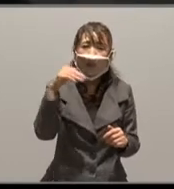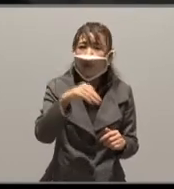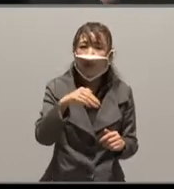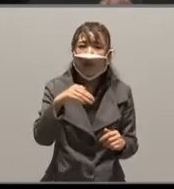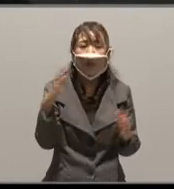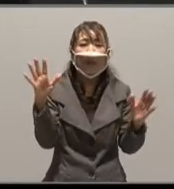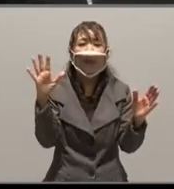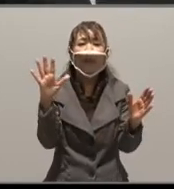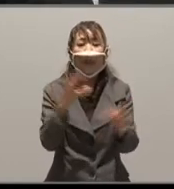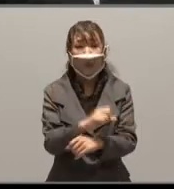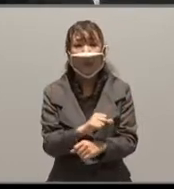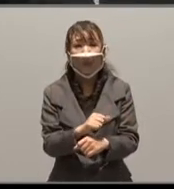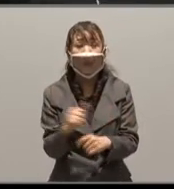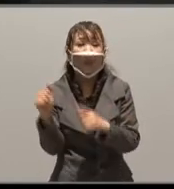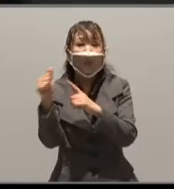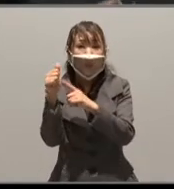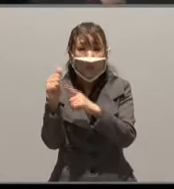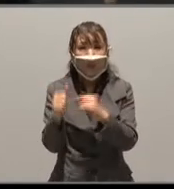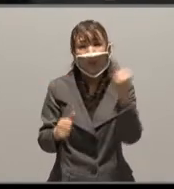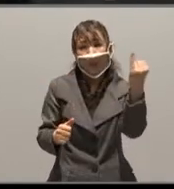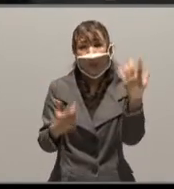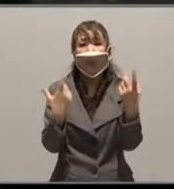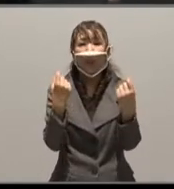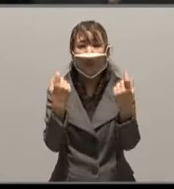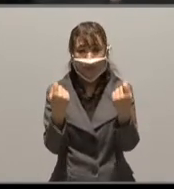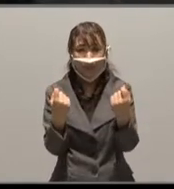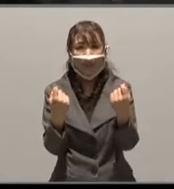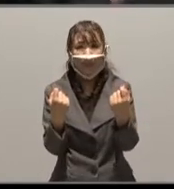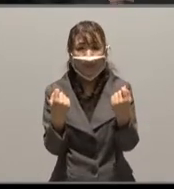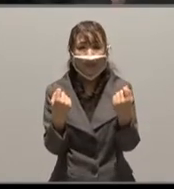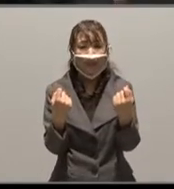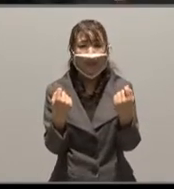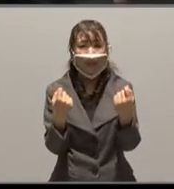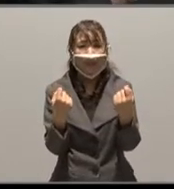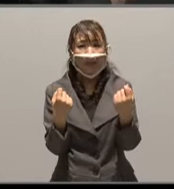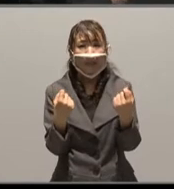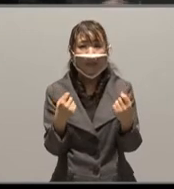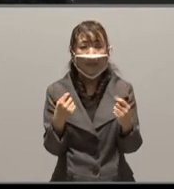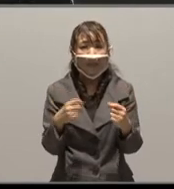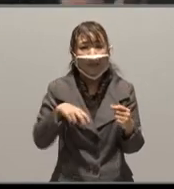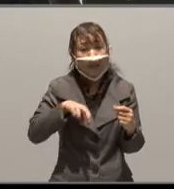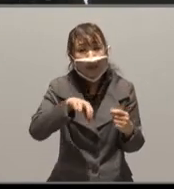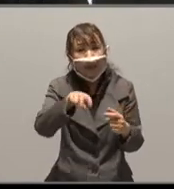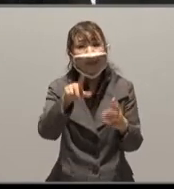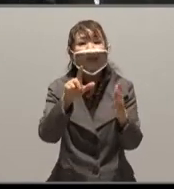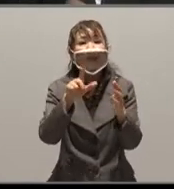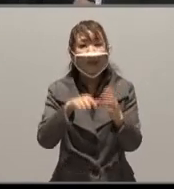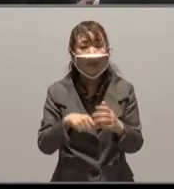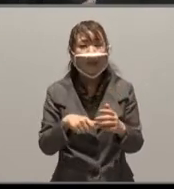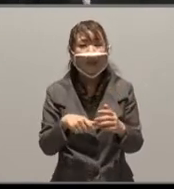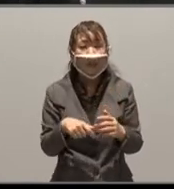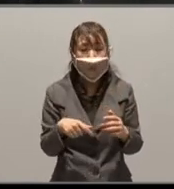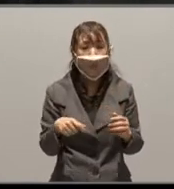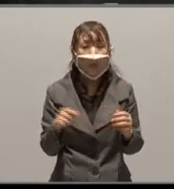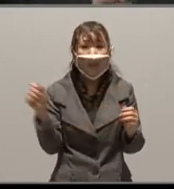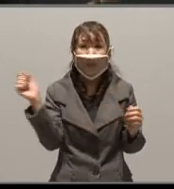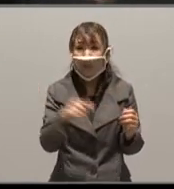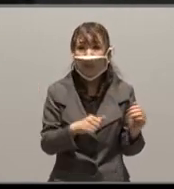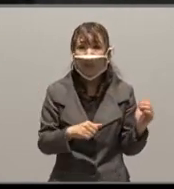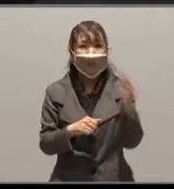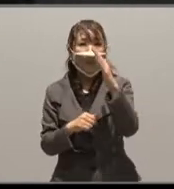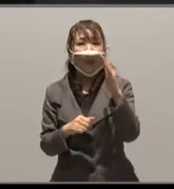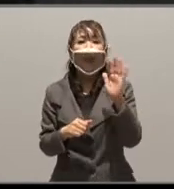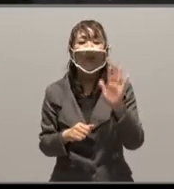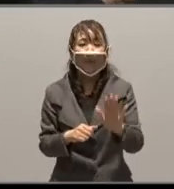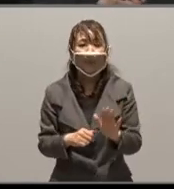here, and the negative feeling is decreased. This is in the male subject, and this is a female subject. Every time